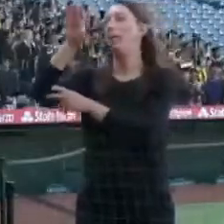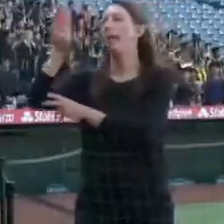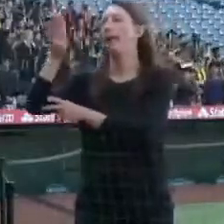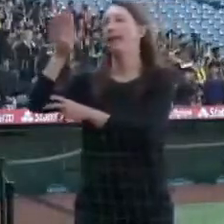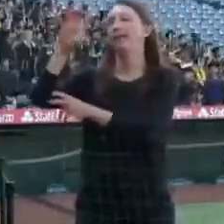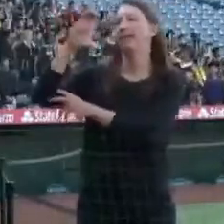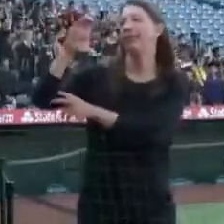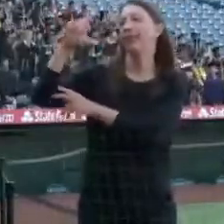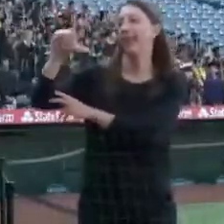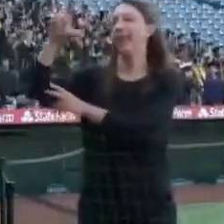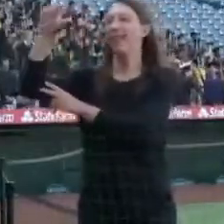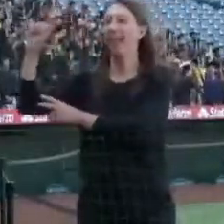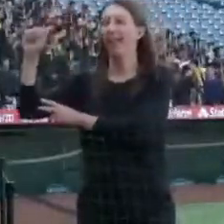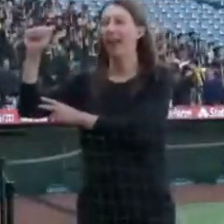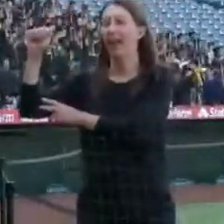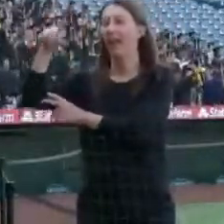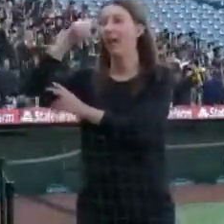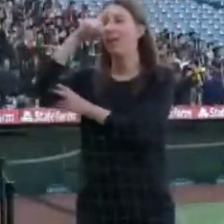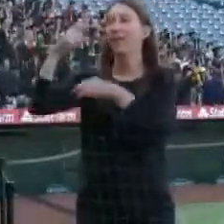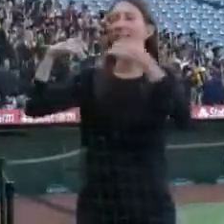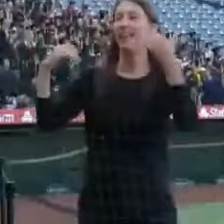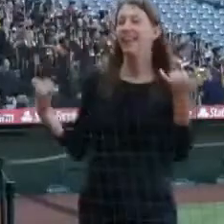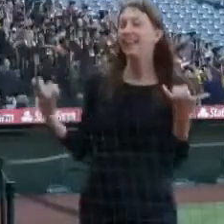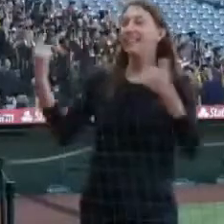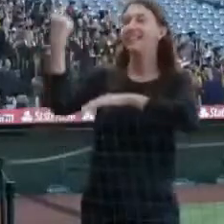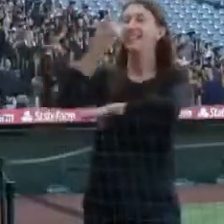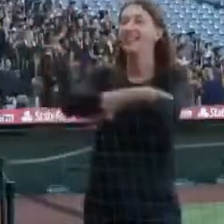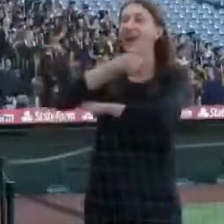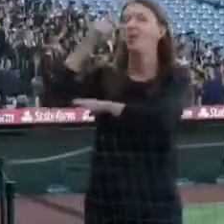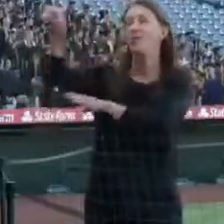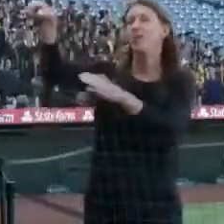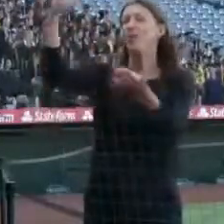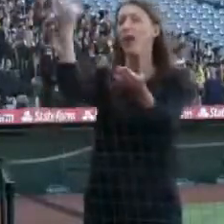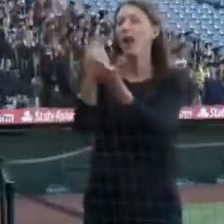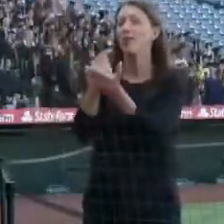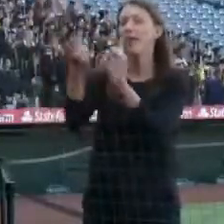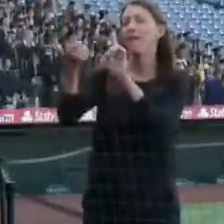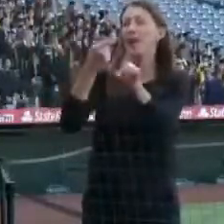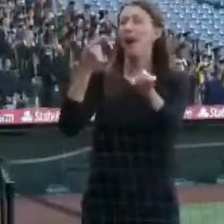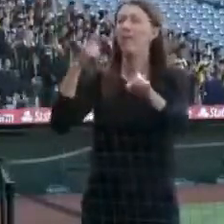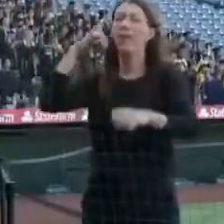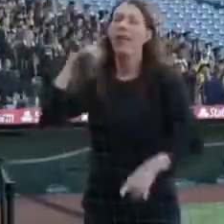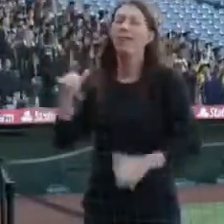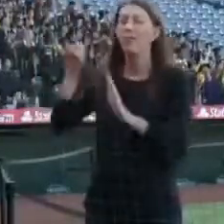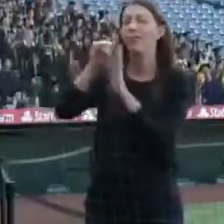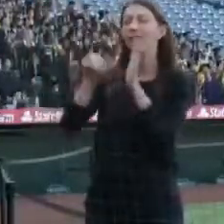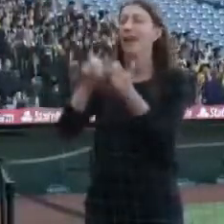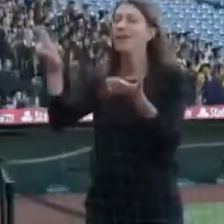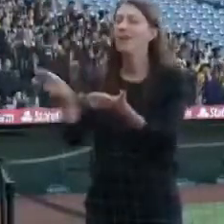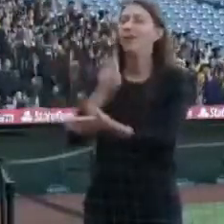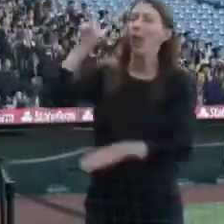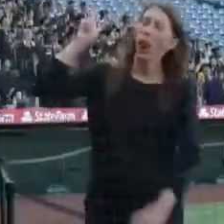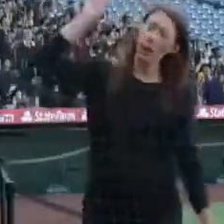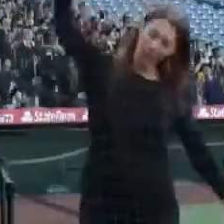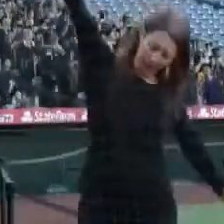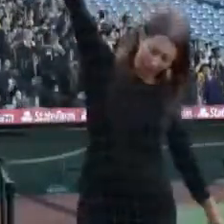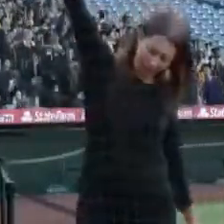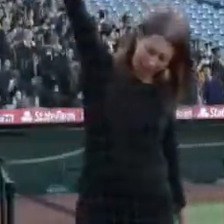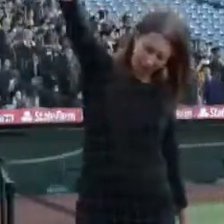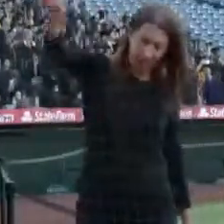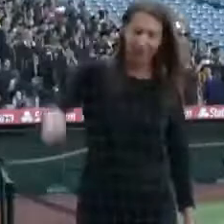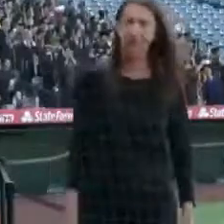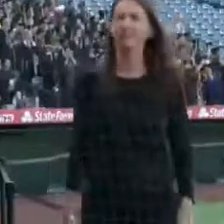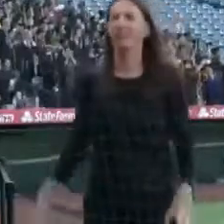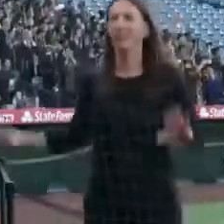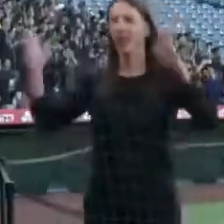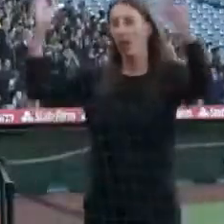CSULBCLA, because this is the day that you graduate from the California State University, Long Beach.